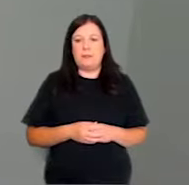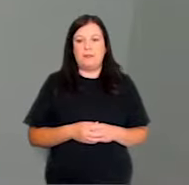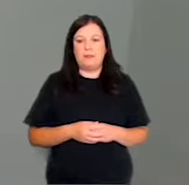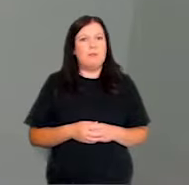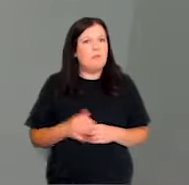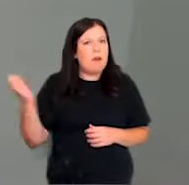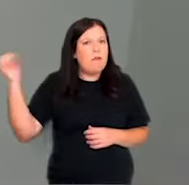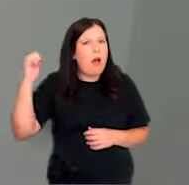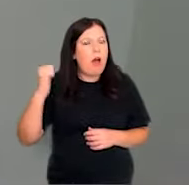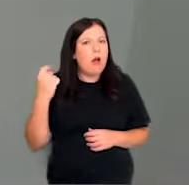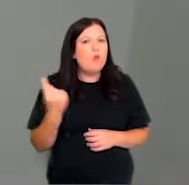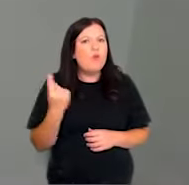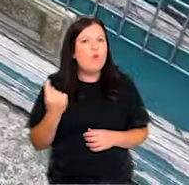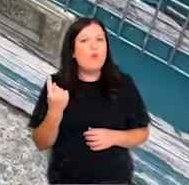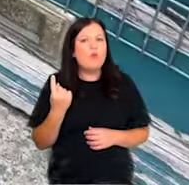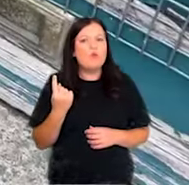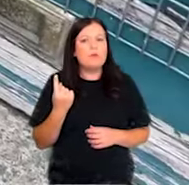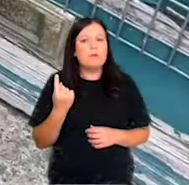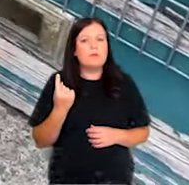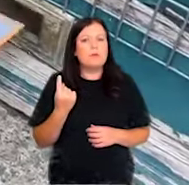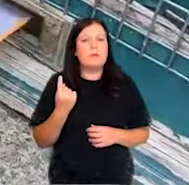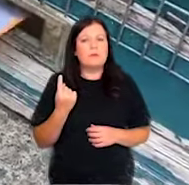Is that a knock at the door?